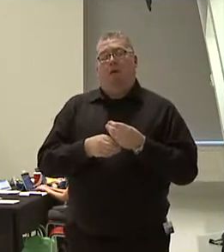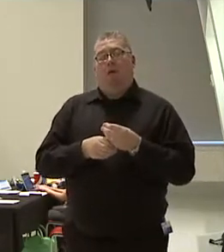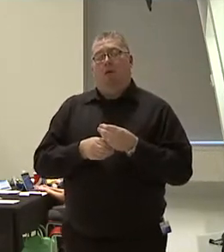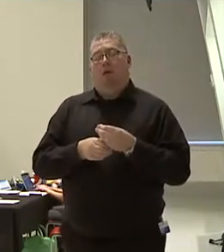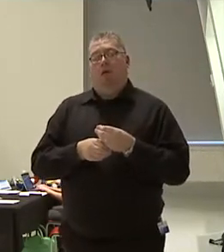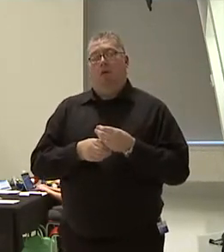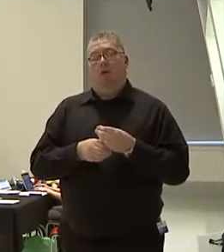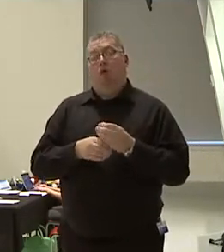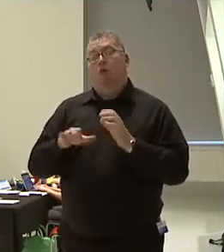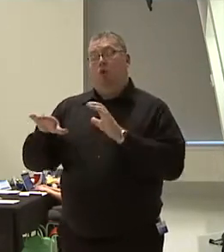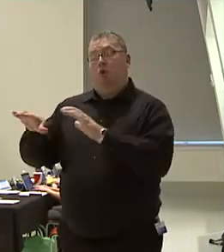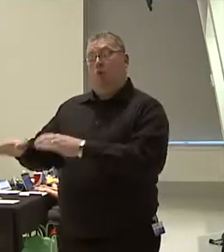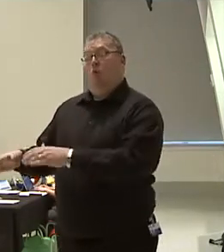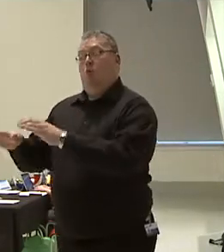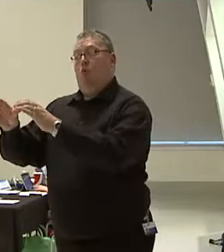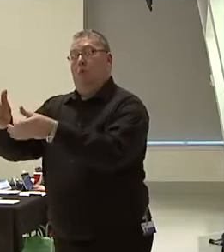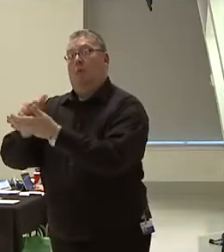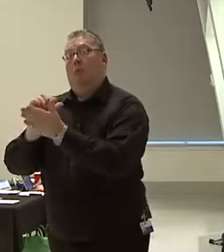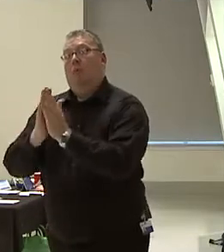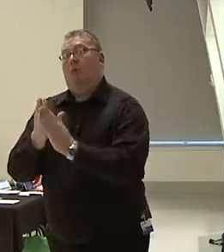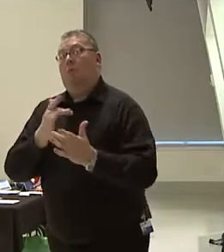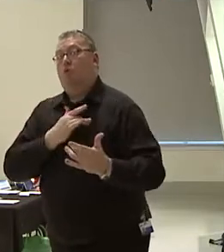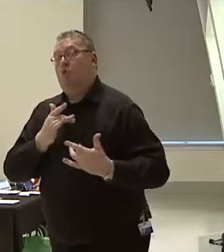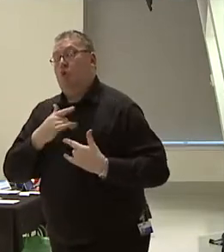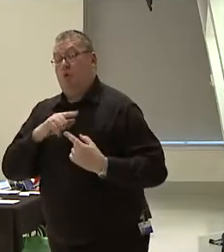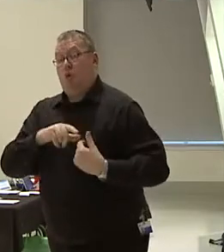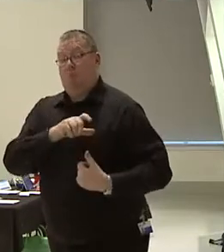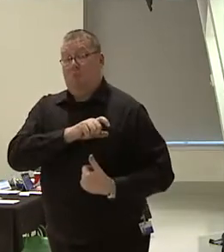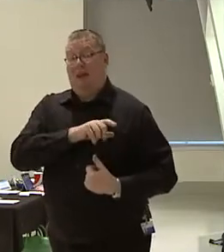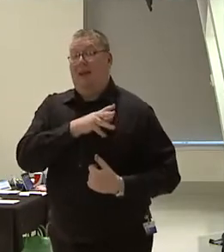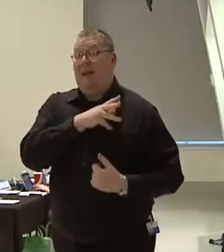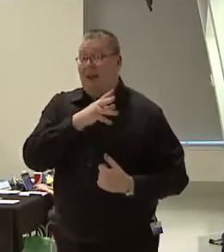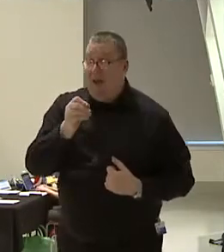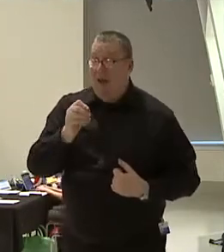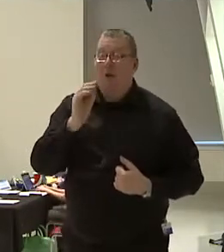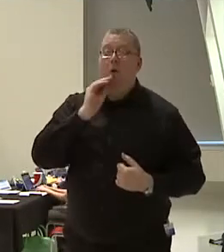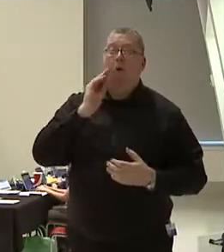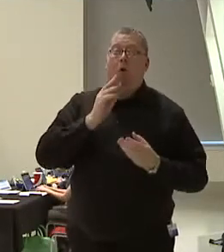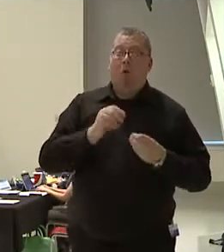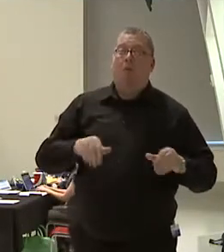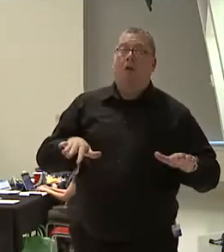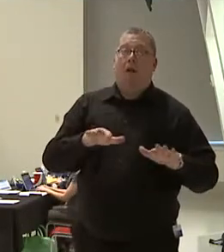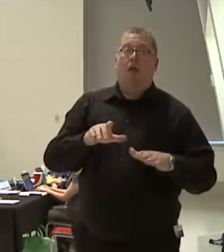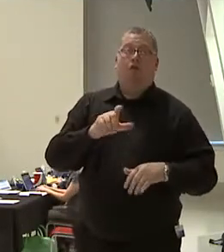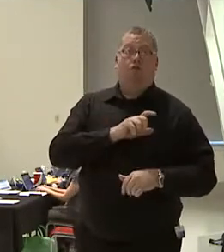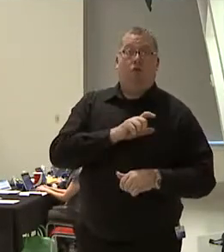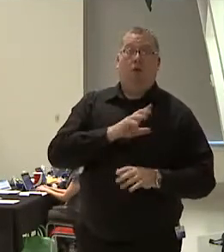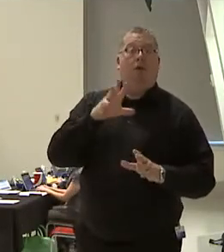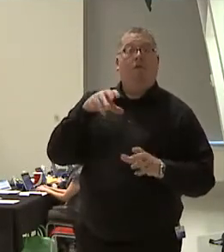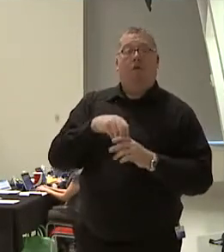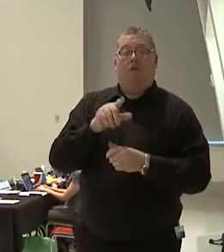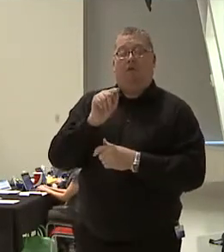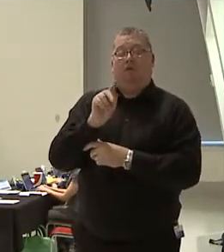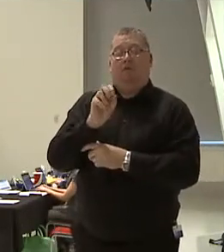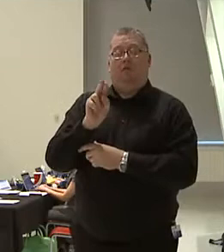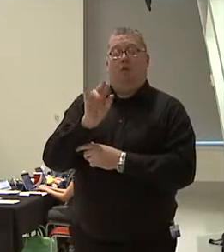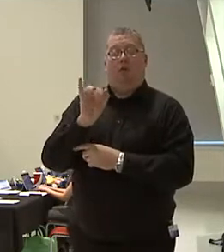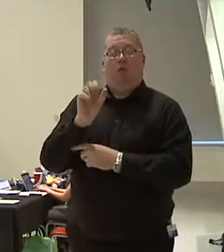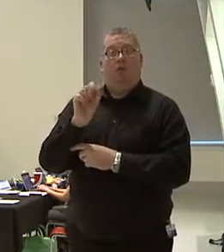to police and Homeland Security have become very effective at recruiting terrorists,